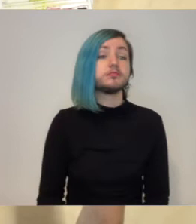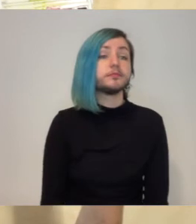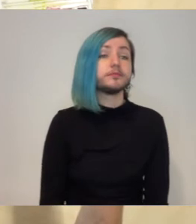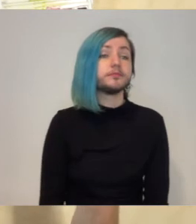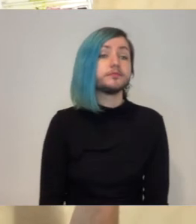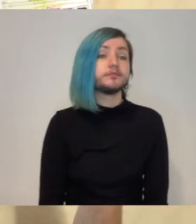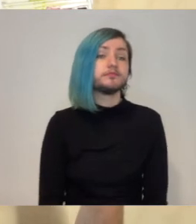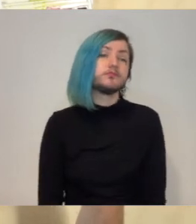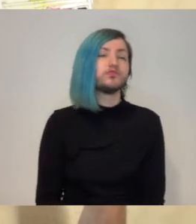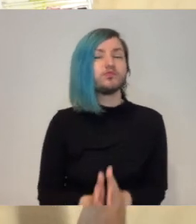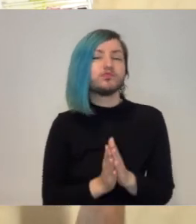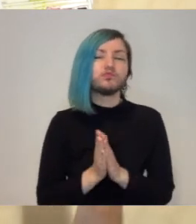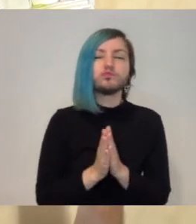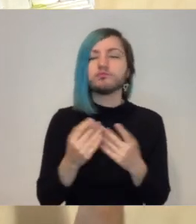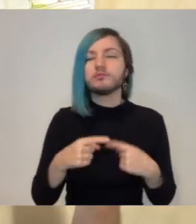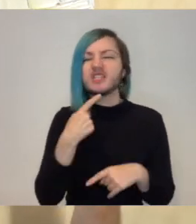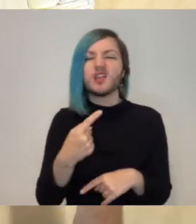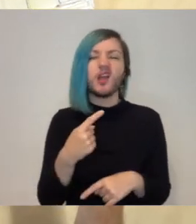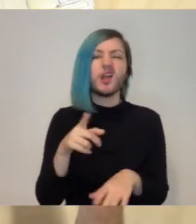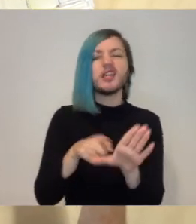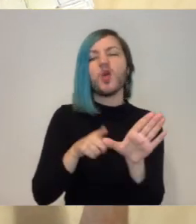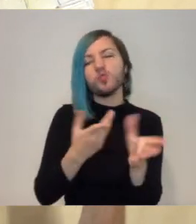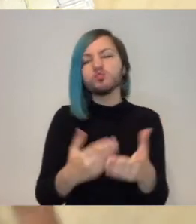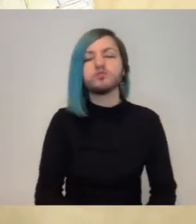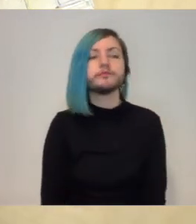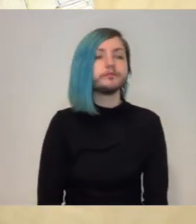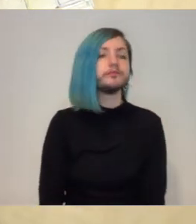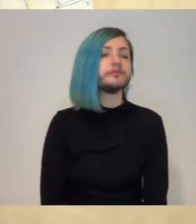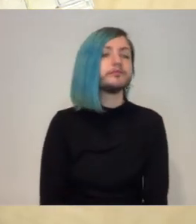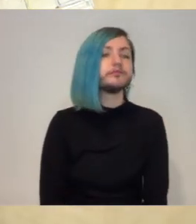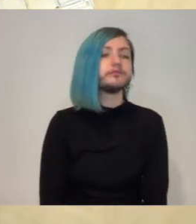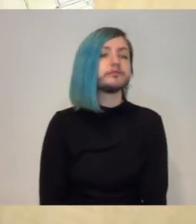And let's say that I'm doing the yellow one.